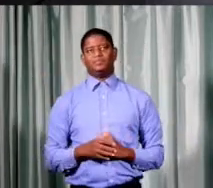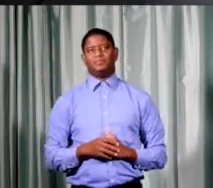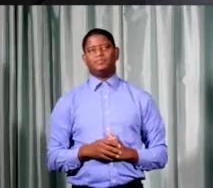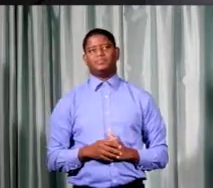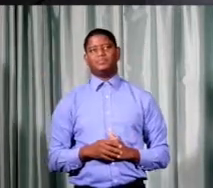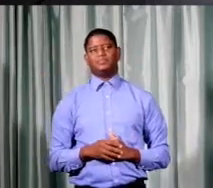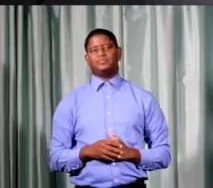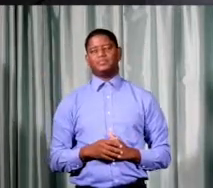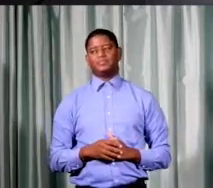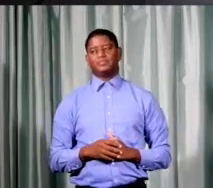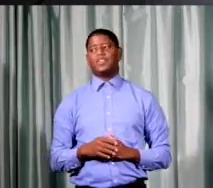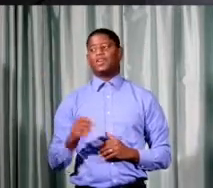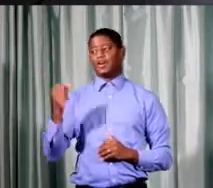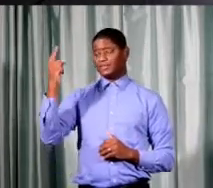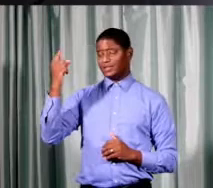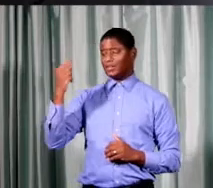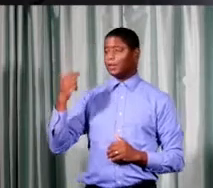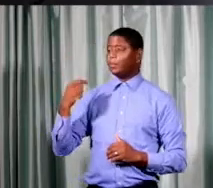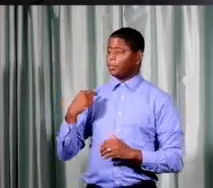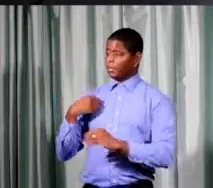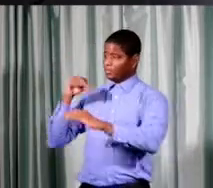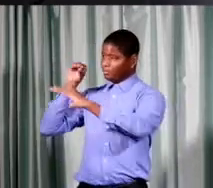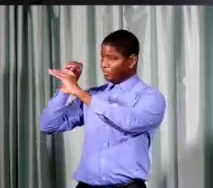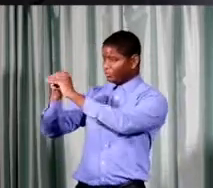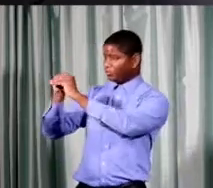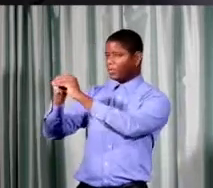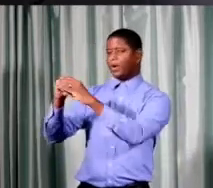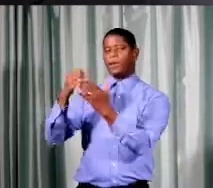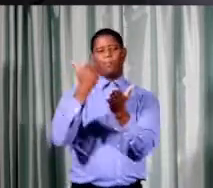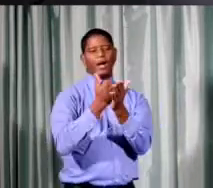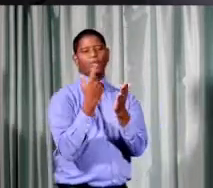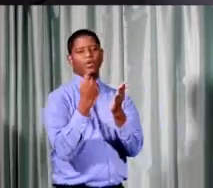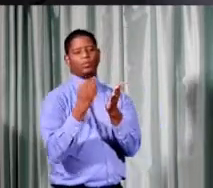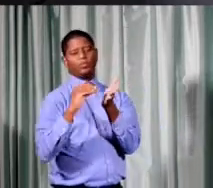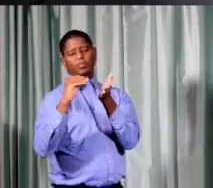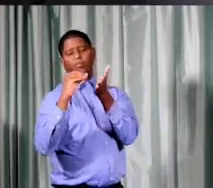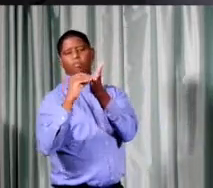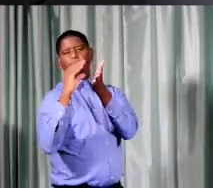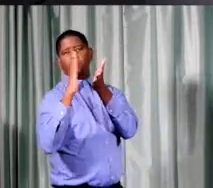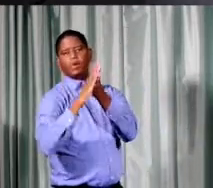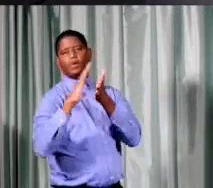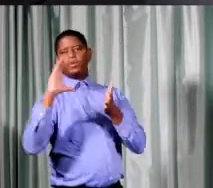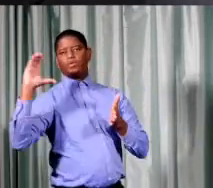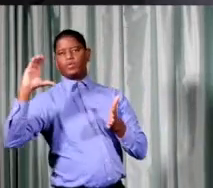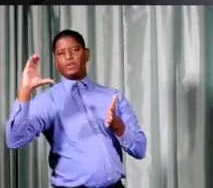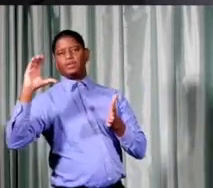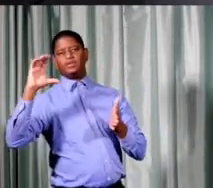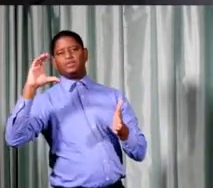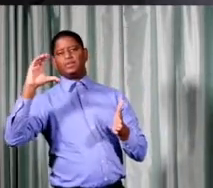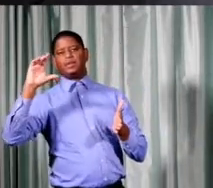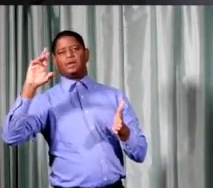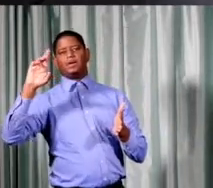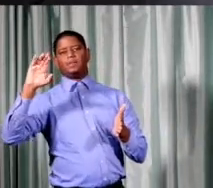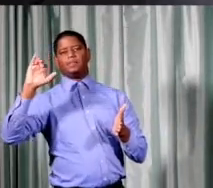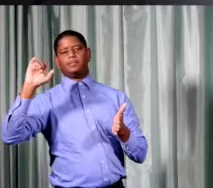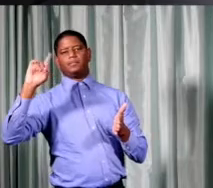they credit your bank account. It's not your bank account. It's their account. And you are a liability to them.